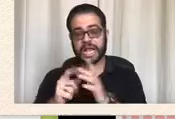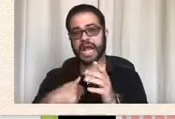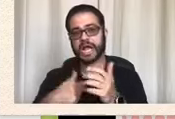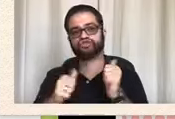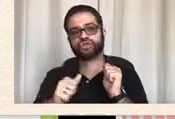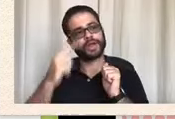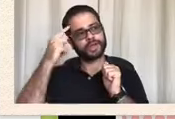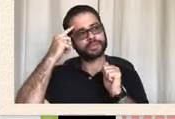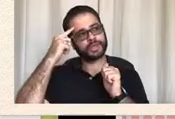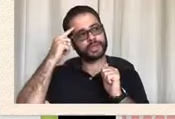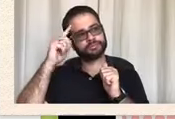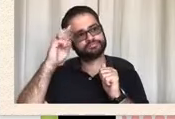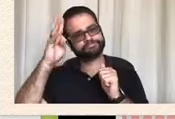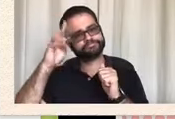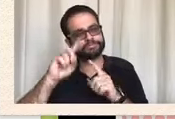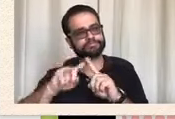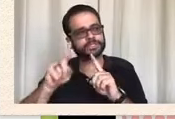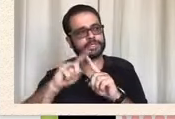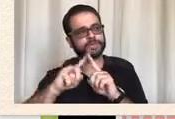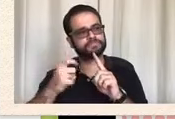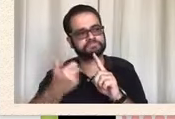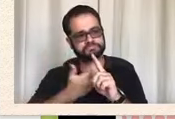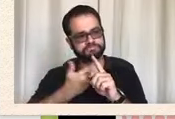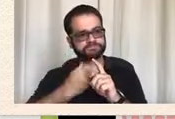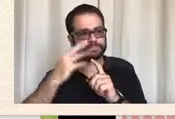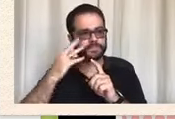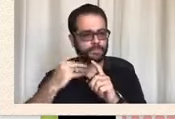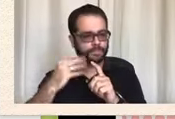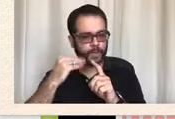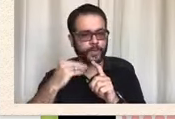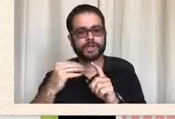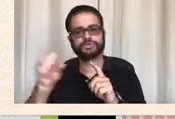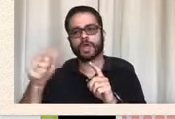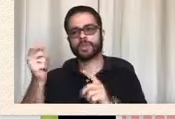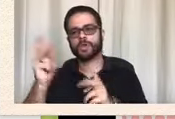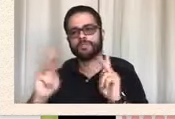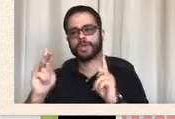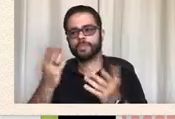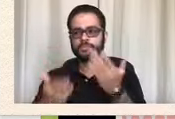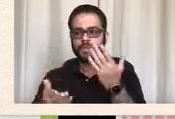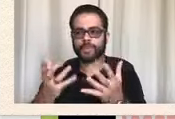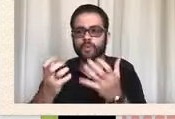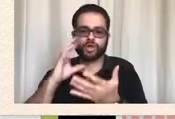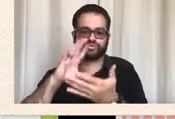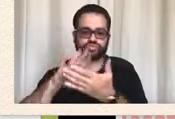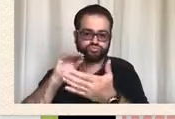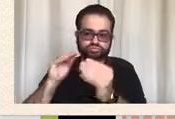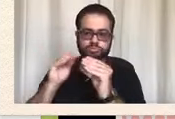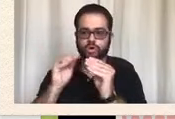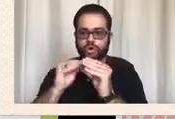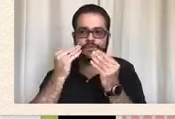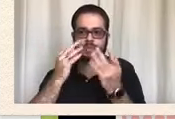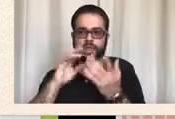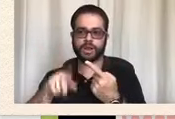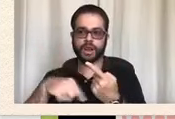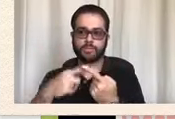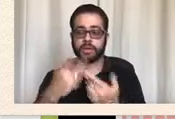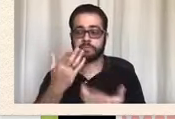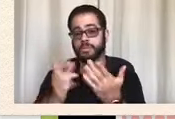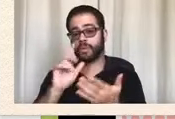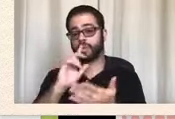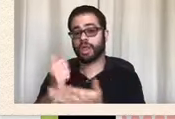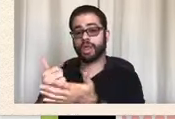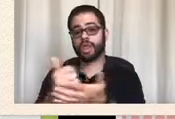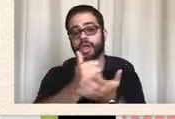through that people might want to know more about that might be helpful so that they don't have to deal with some of